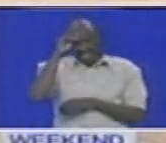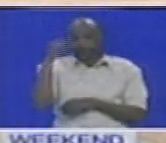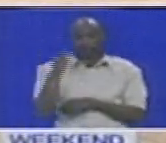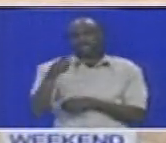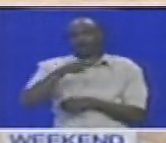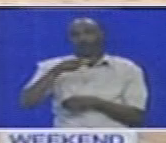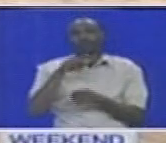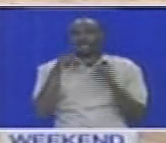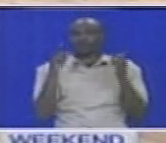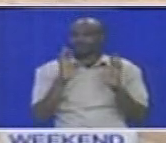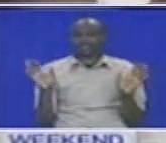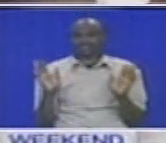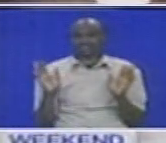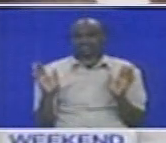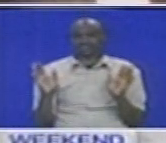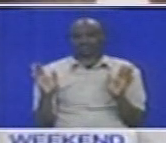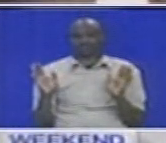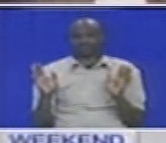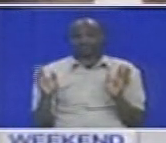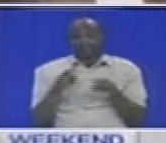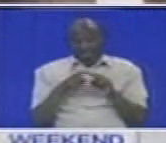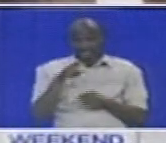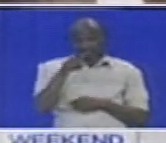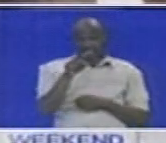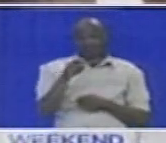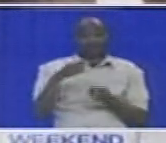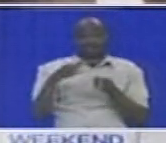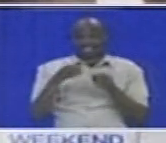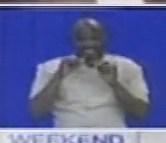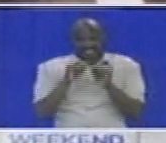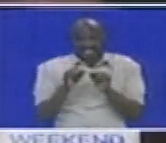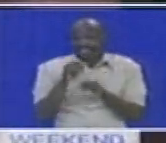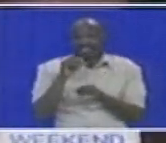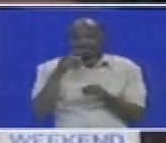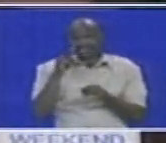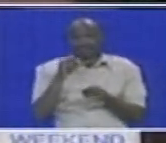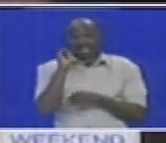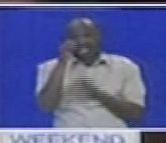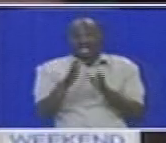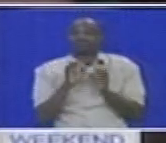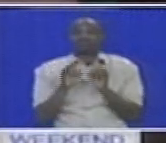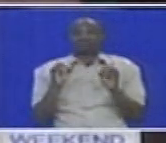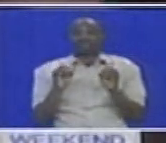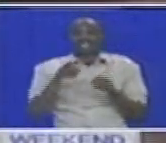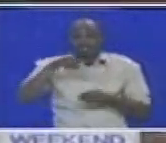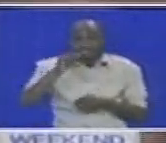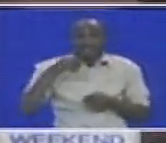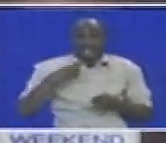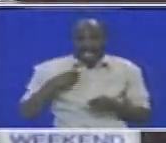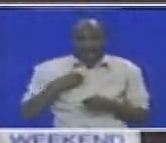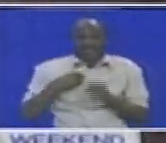local languages. But they still don't belong. The Makonde do not have